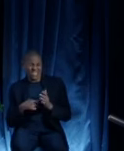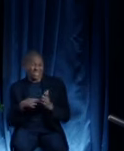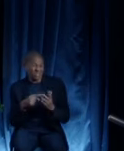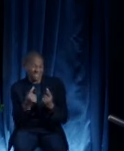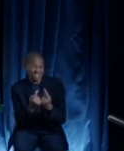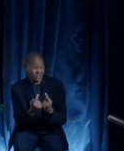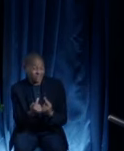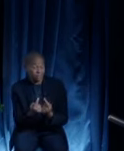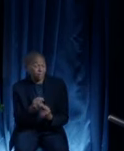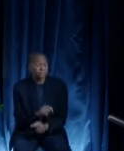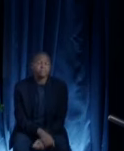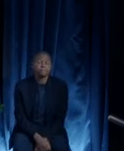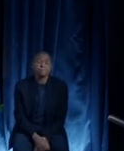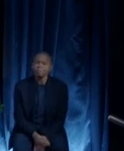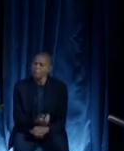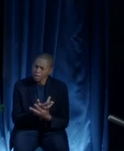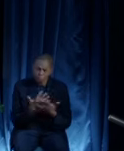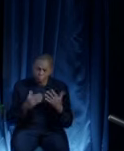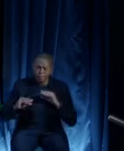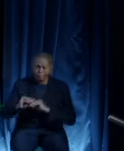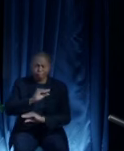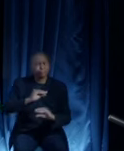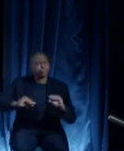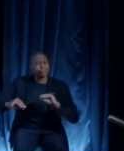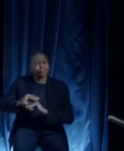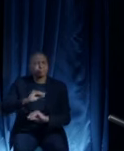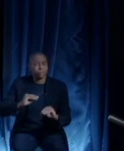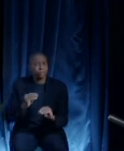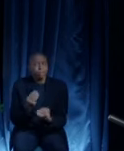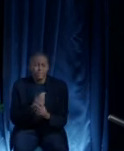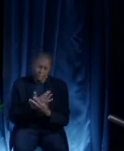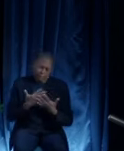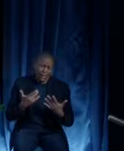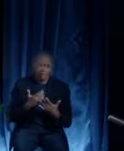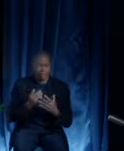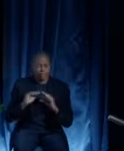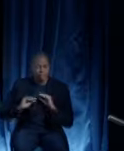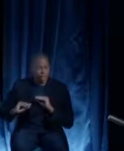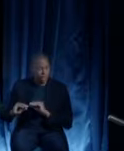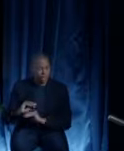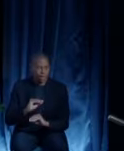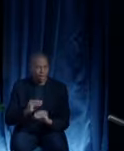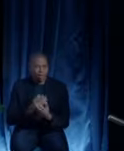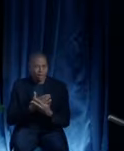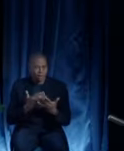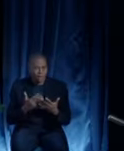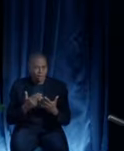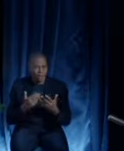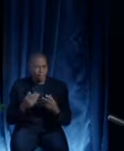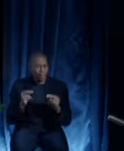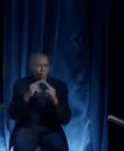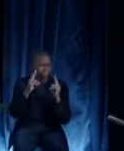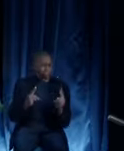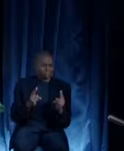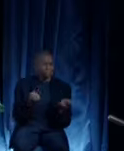you know, I think there was enough also gossip of people around the court as well as the letters that there's a certain accumulation of circumstantial